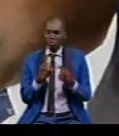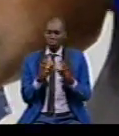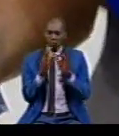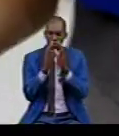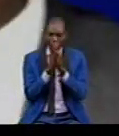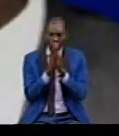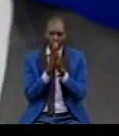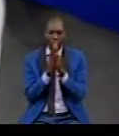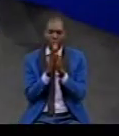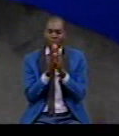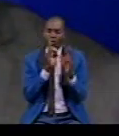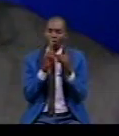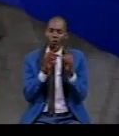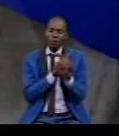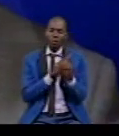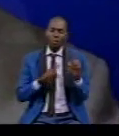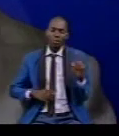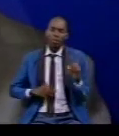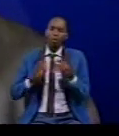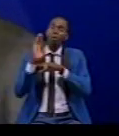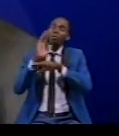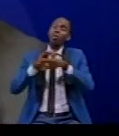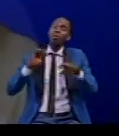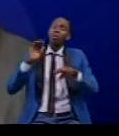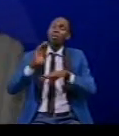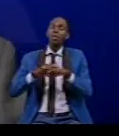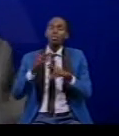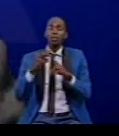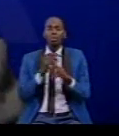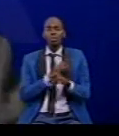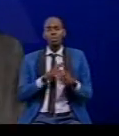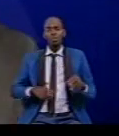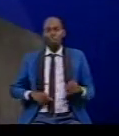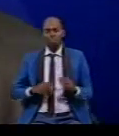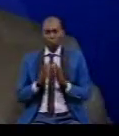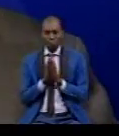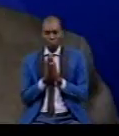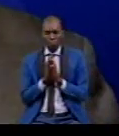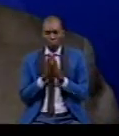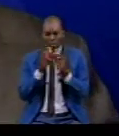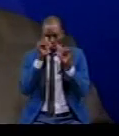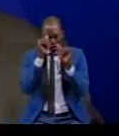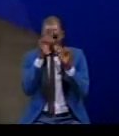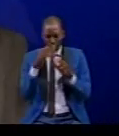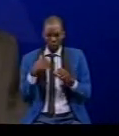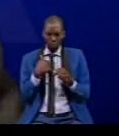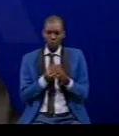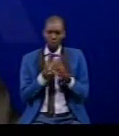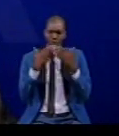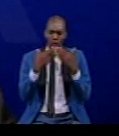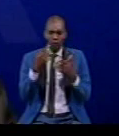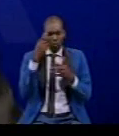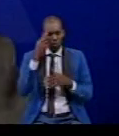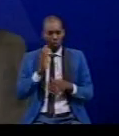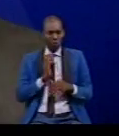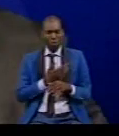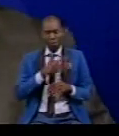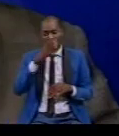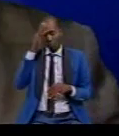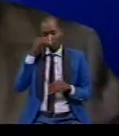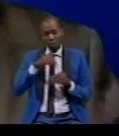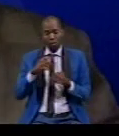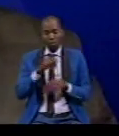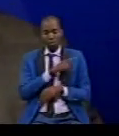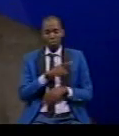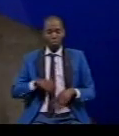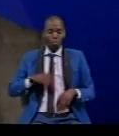sin. Do you cover your sin? Are you putting on a smile as if you are a nice,